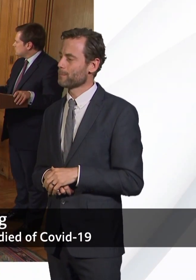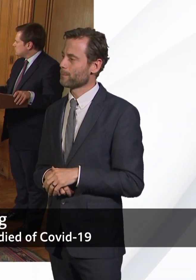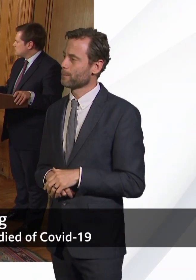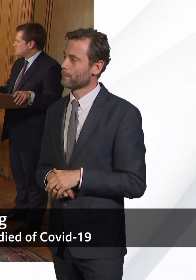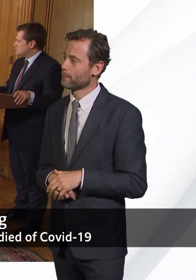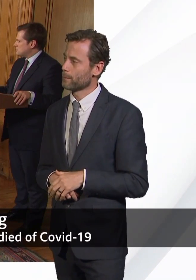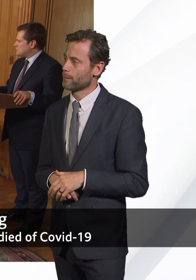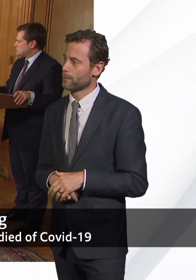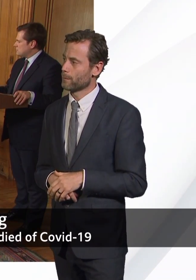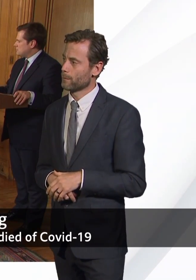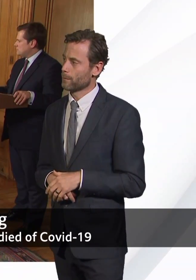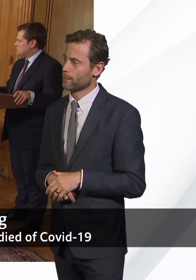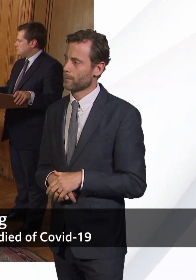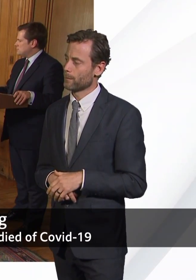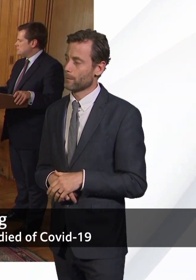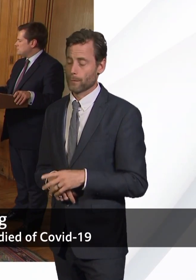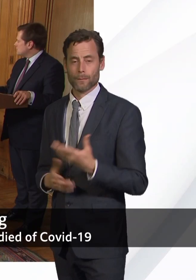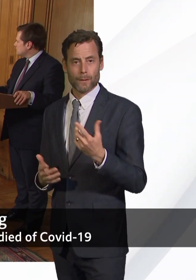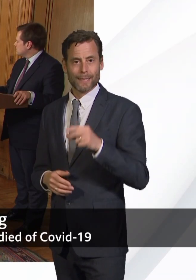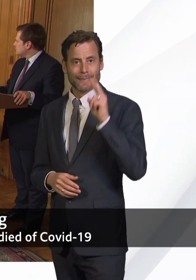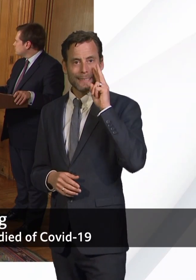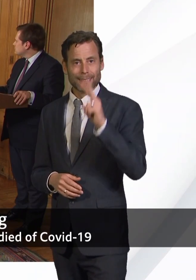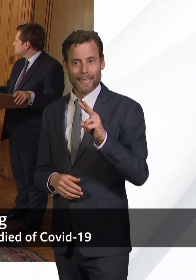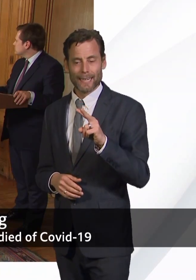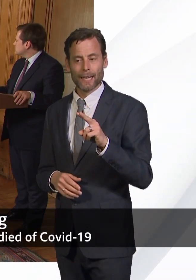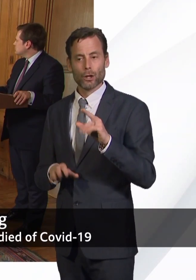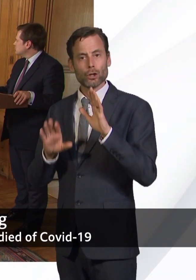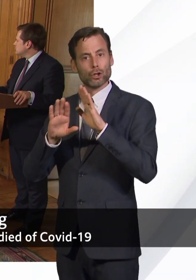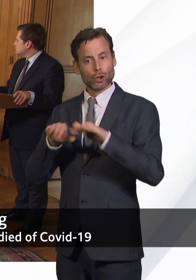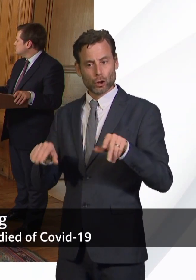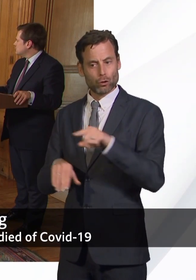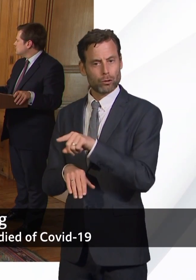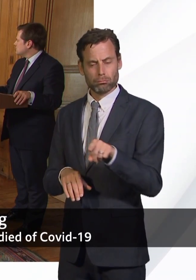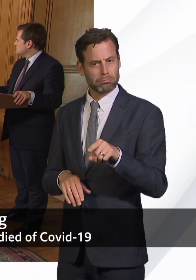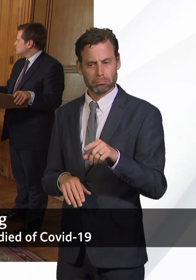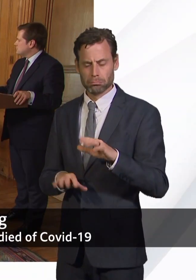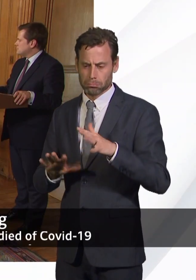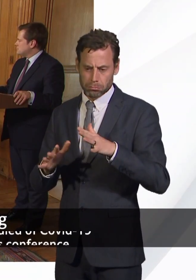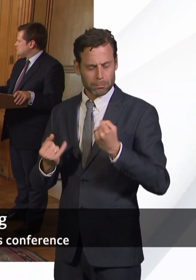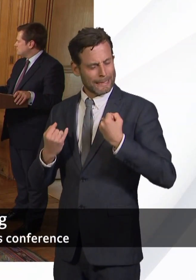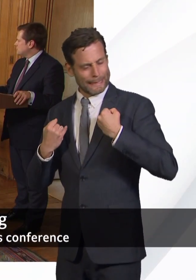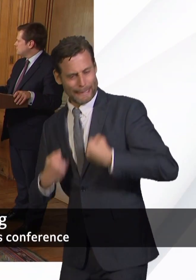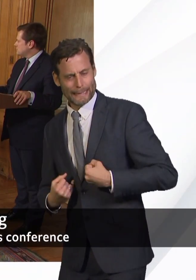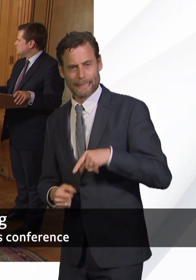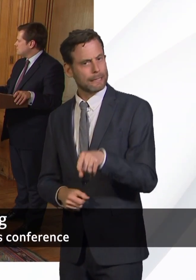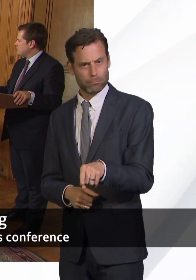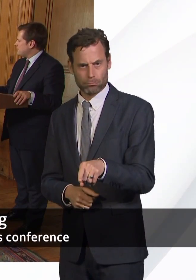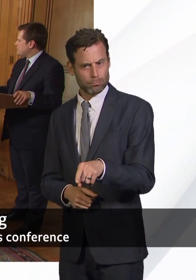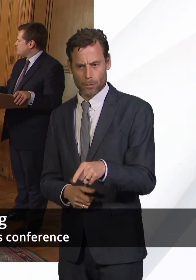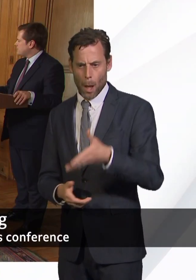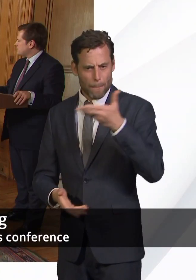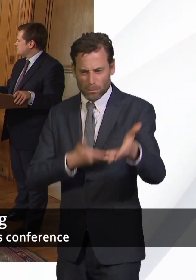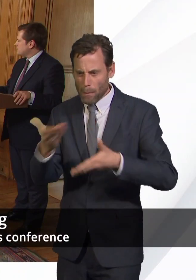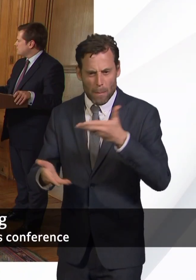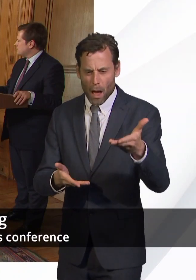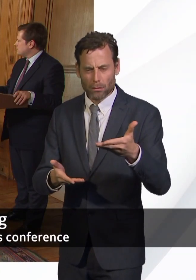have less severe disease. We can see that from the data, and they're certainly not transmitting this disease any more than adults